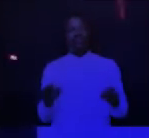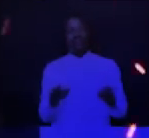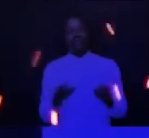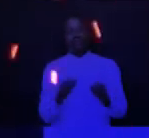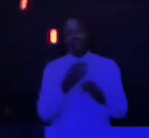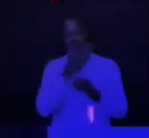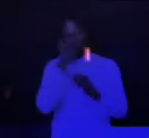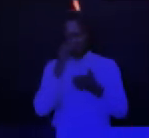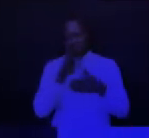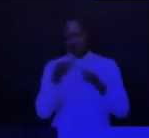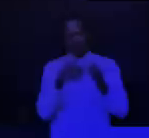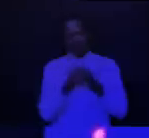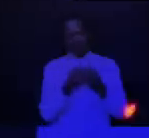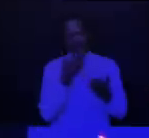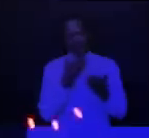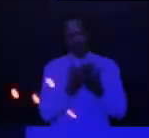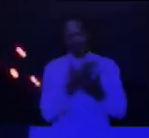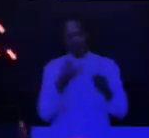Remember me,